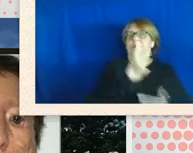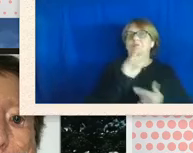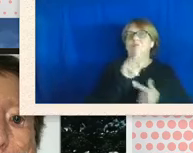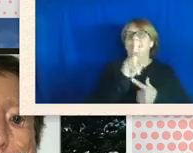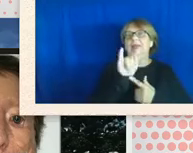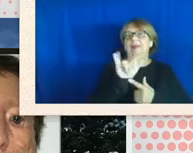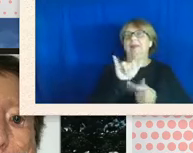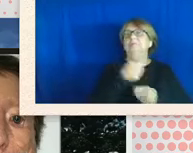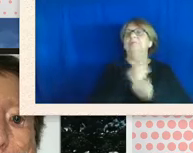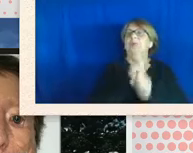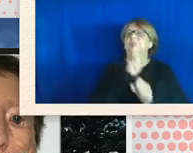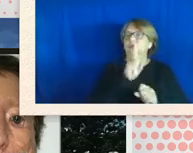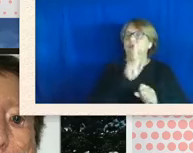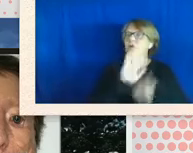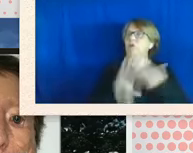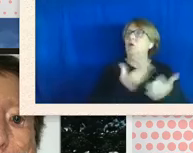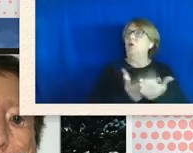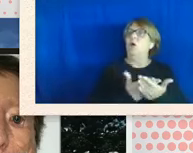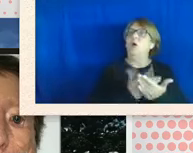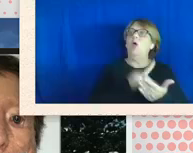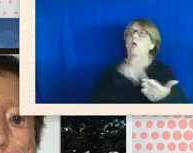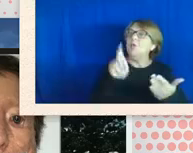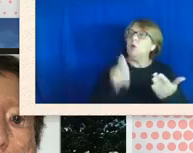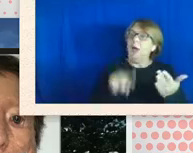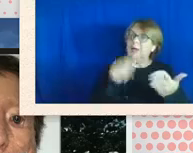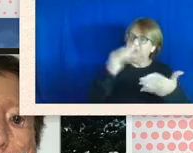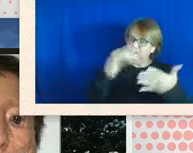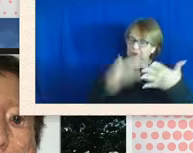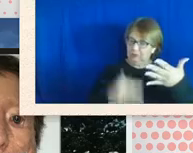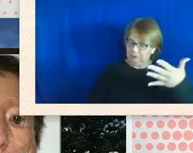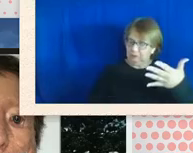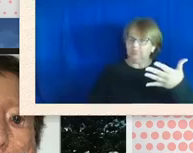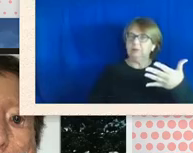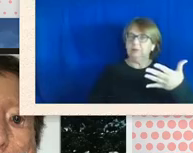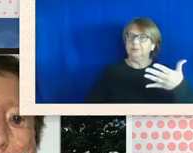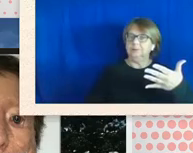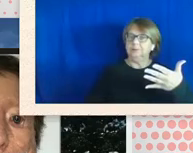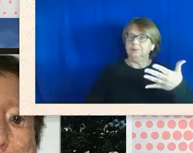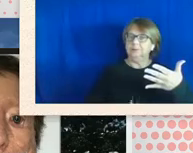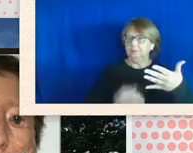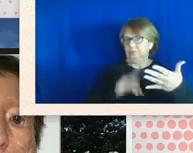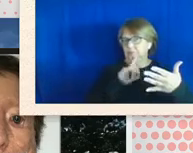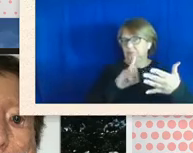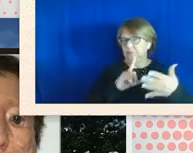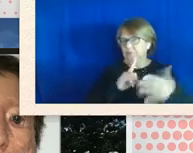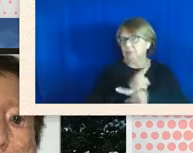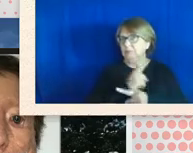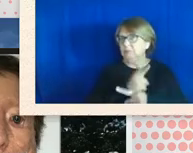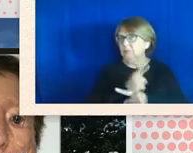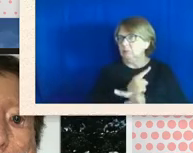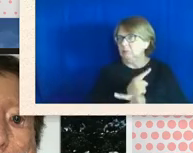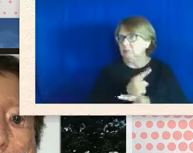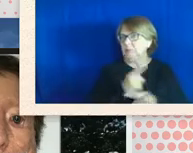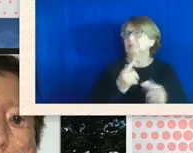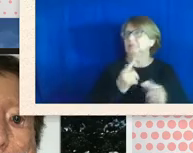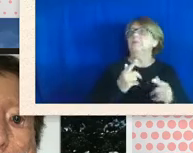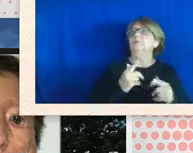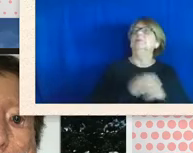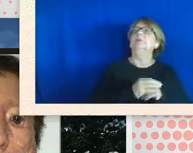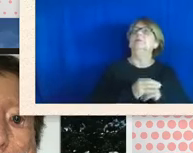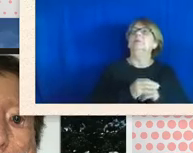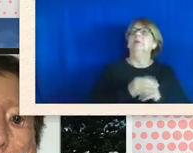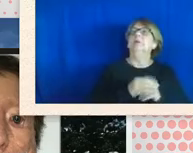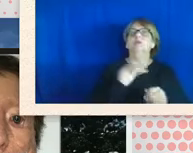the questions are meeting the expected needs to better help us to